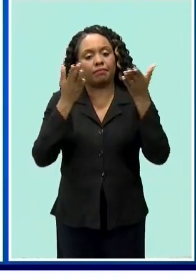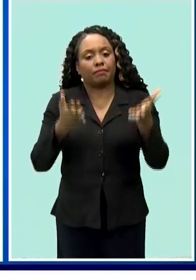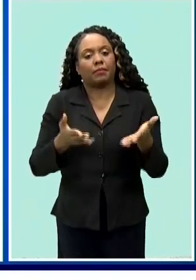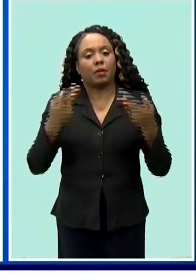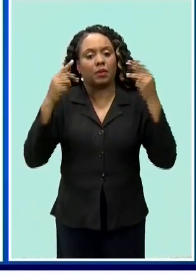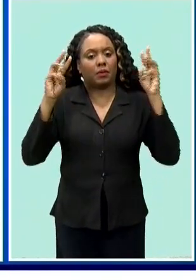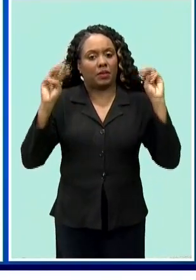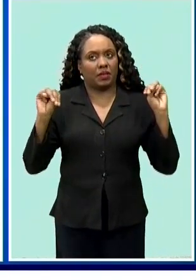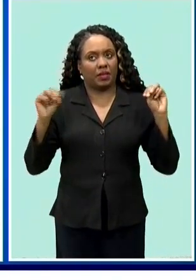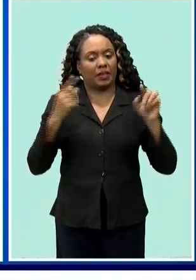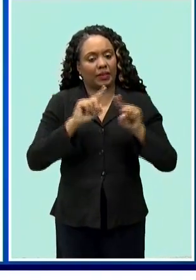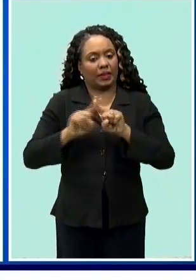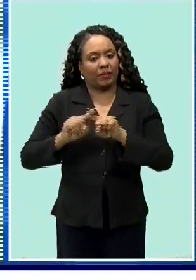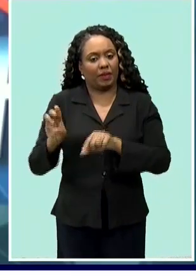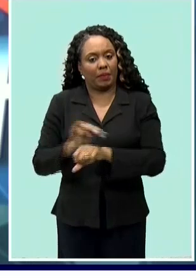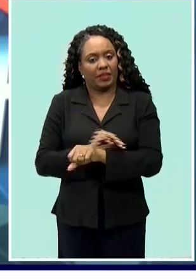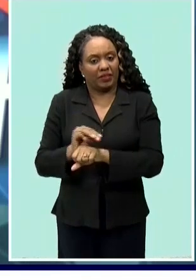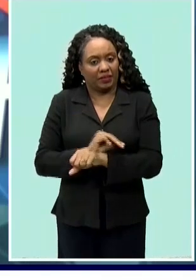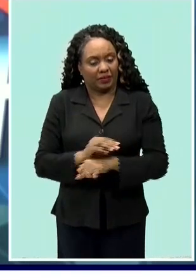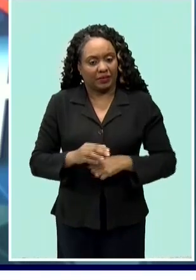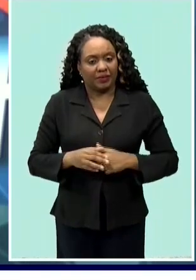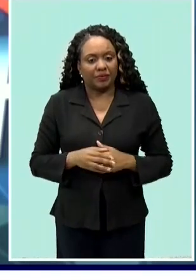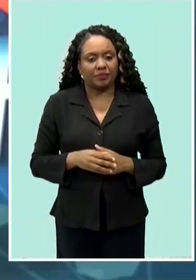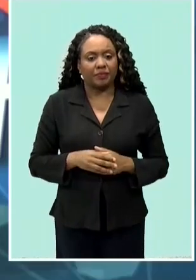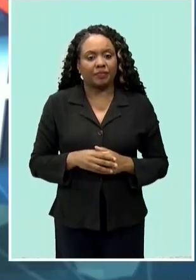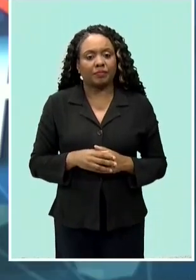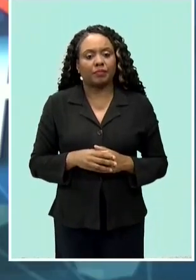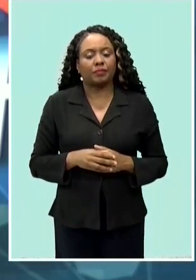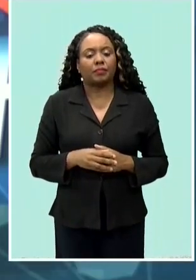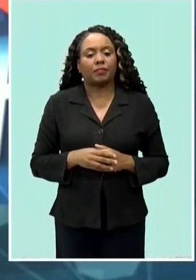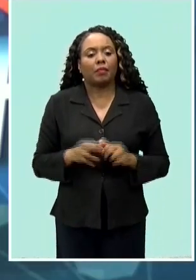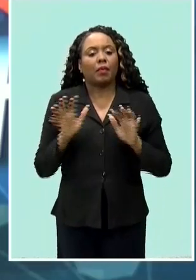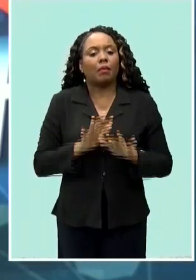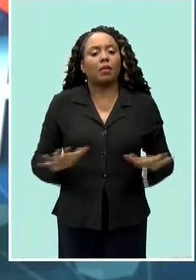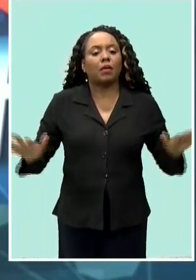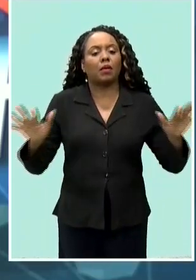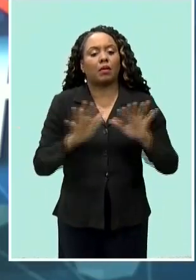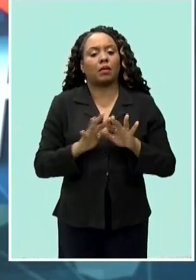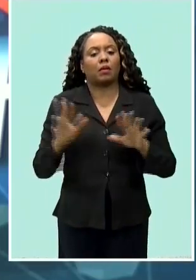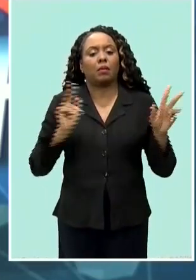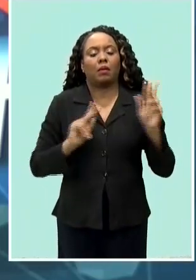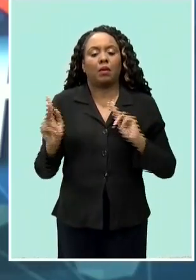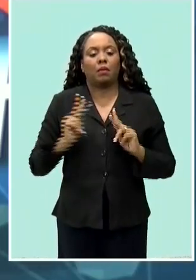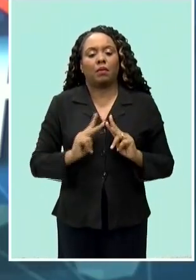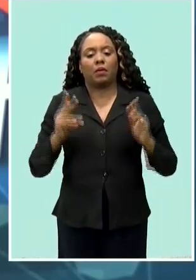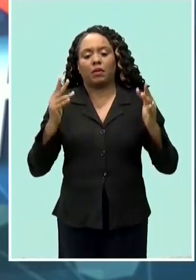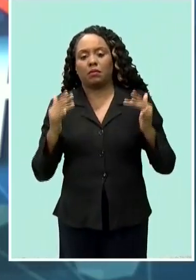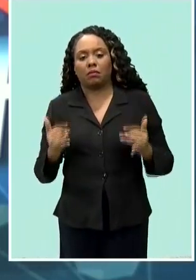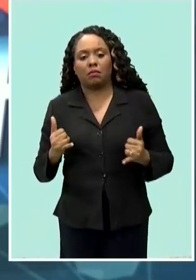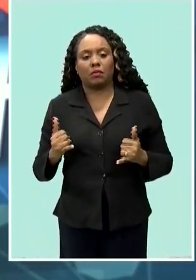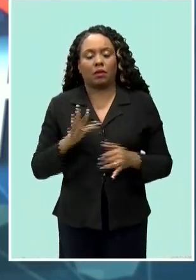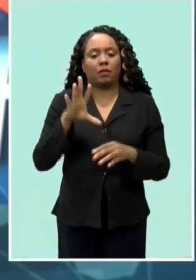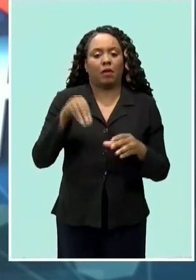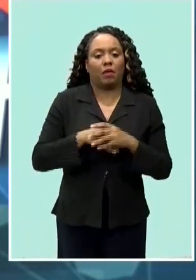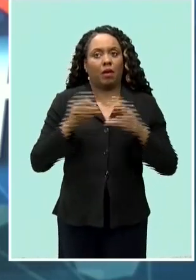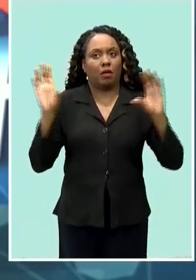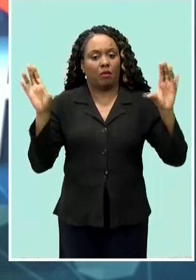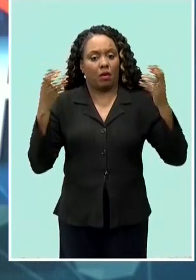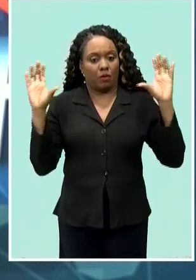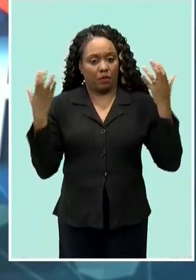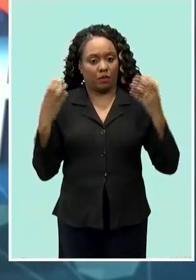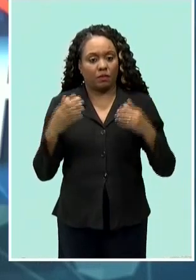her designated ministries. All across the island, Barbadians are well into the swing of the crop over season.